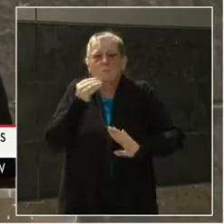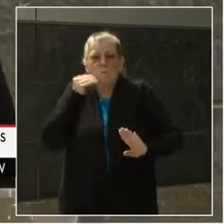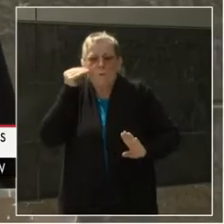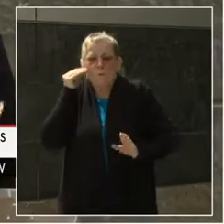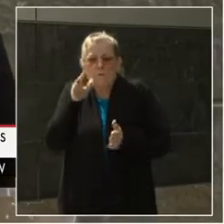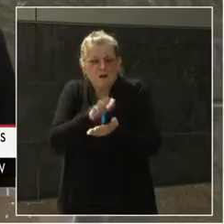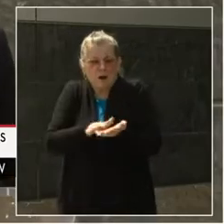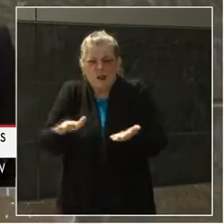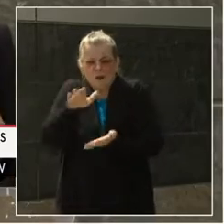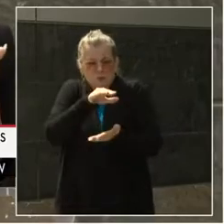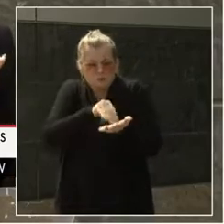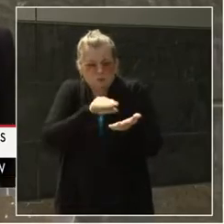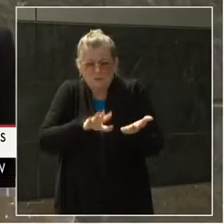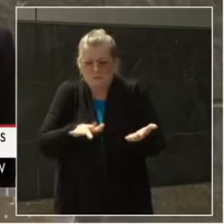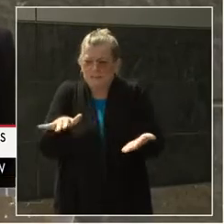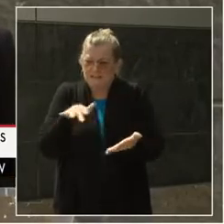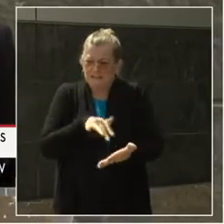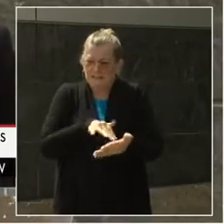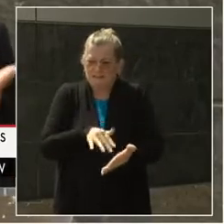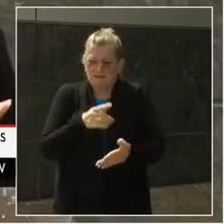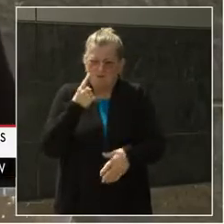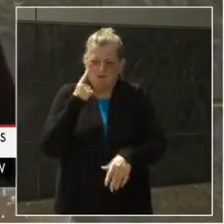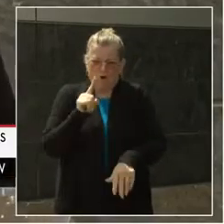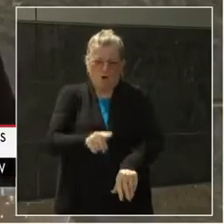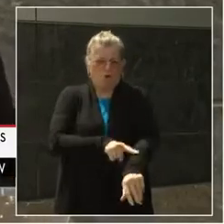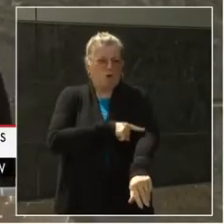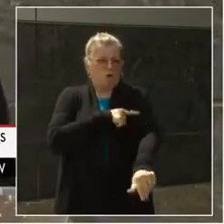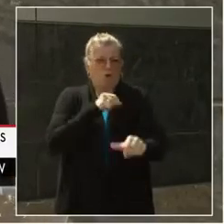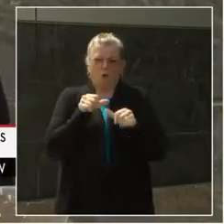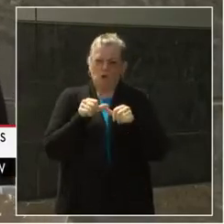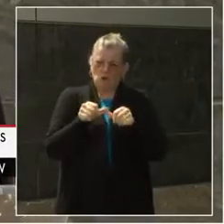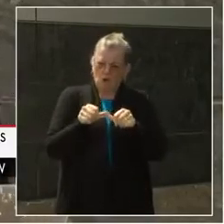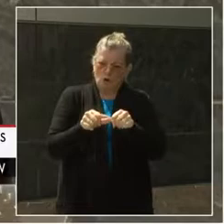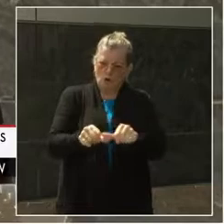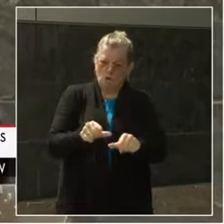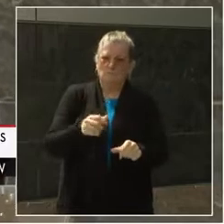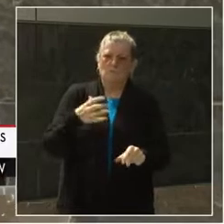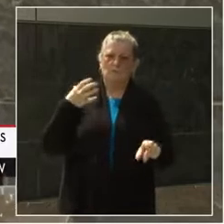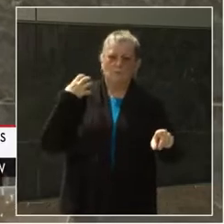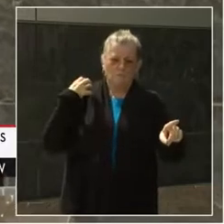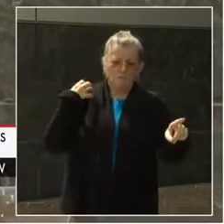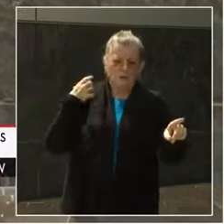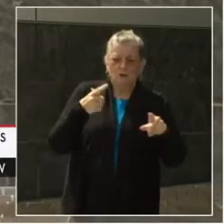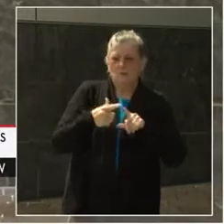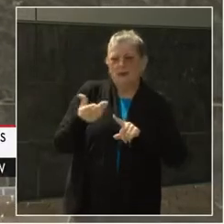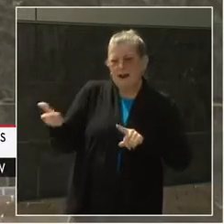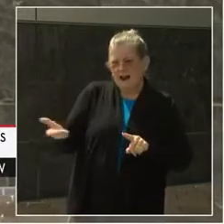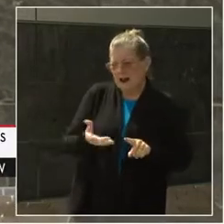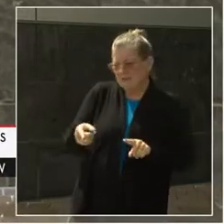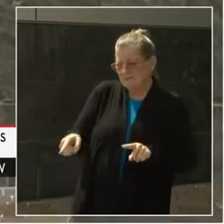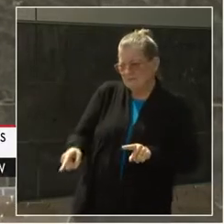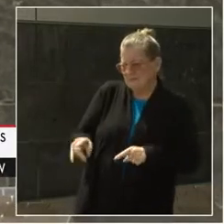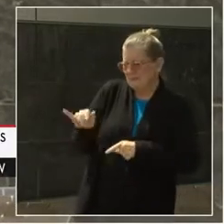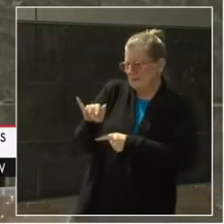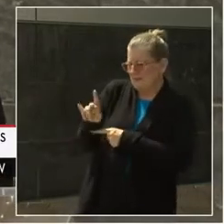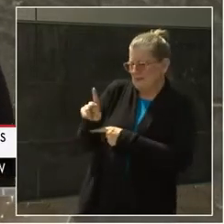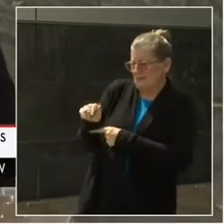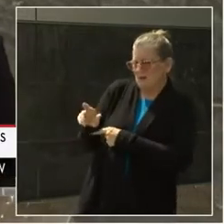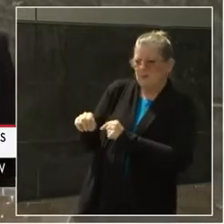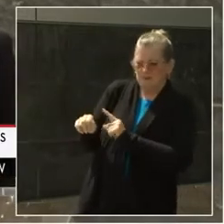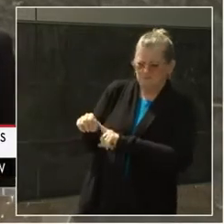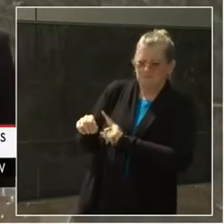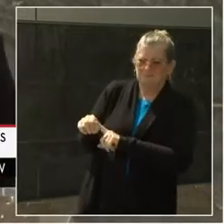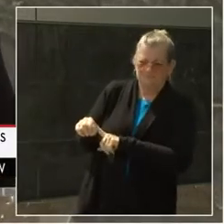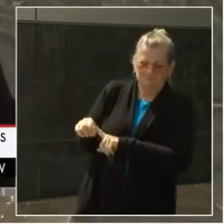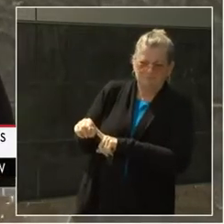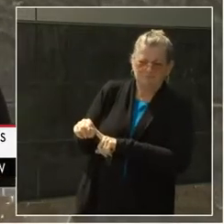a long-term employer. And so we are spending a lot of time with our employers. We do think we will get to our numbers, and as